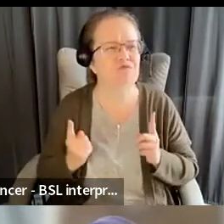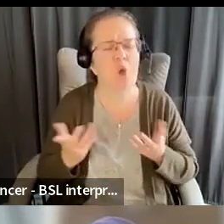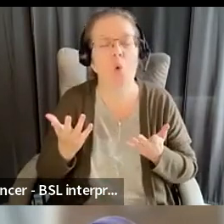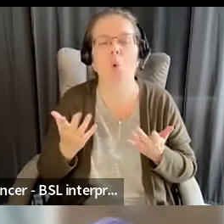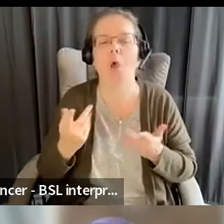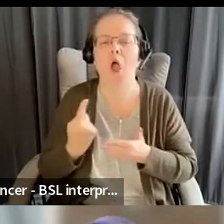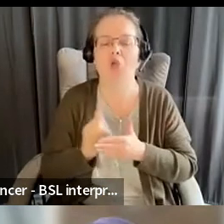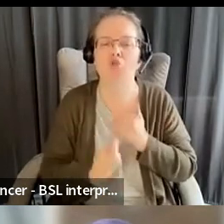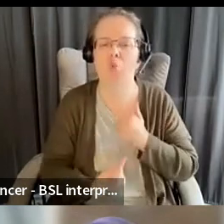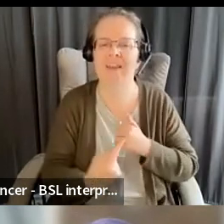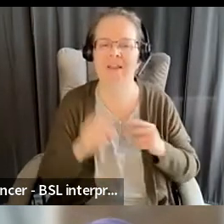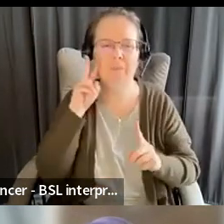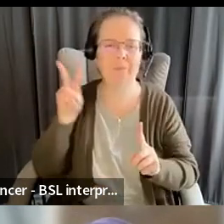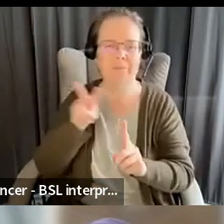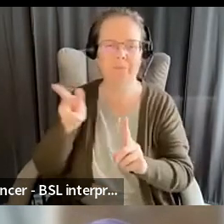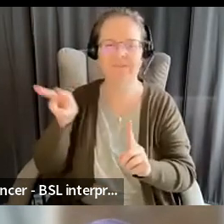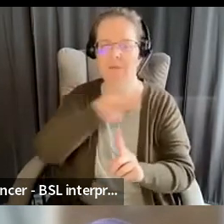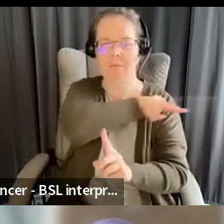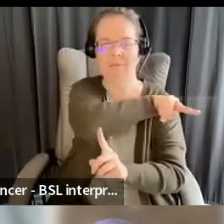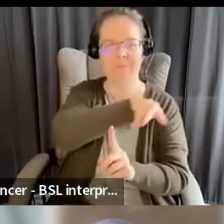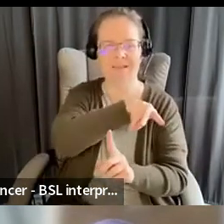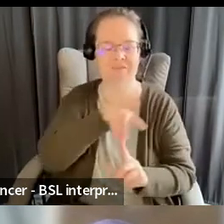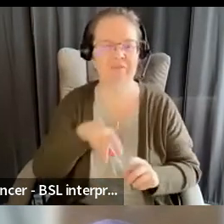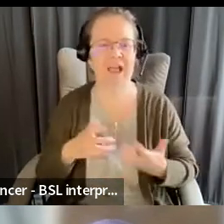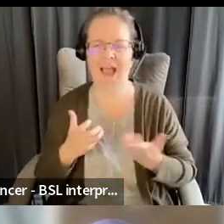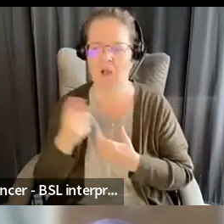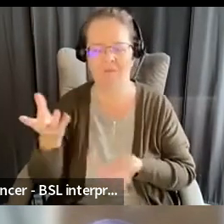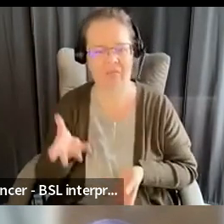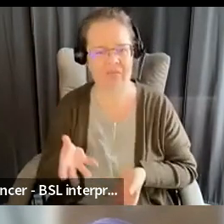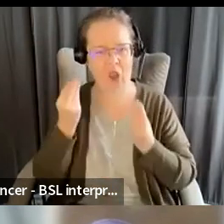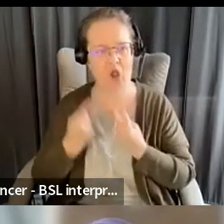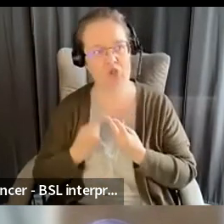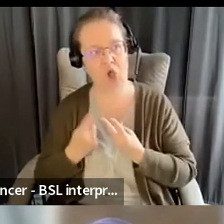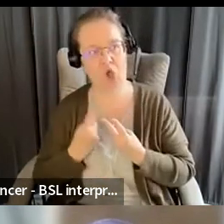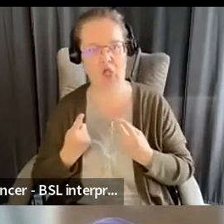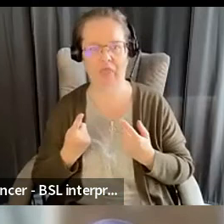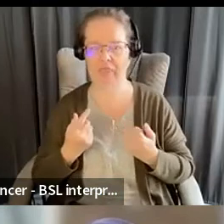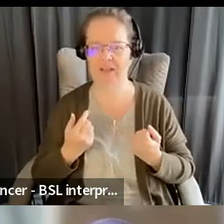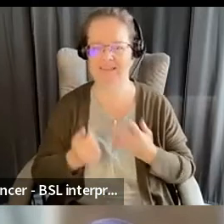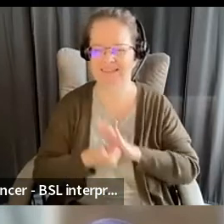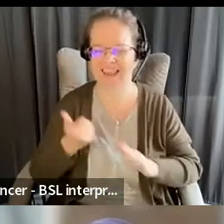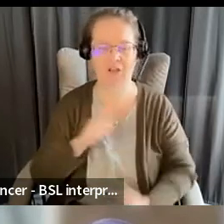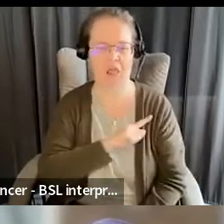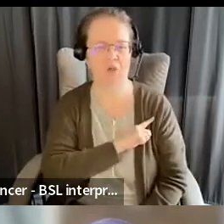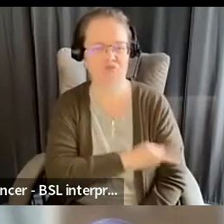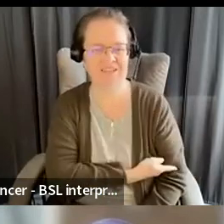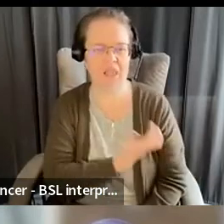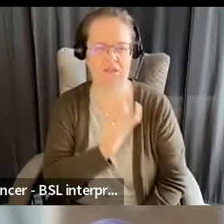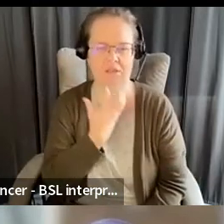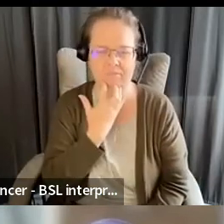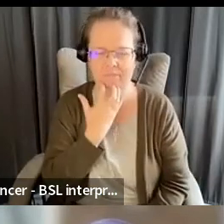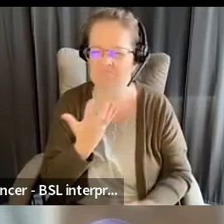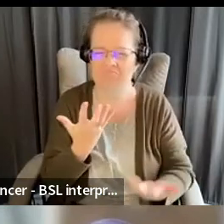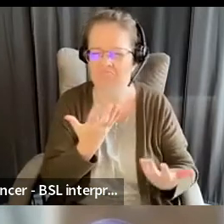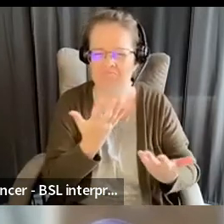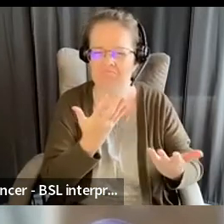unique perspectives on things, how they've learned other skills of being resilient or whatever it might be. Like what would you